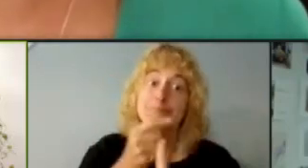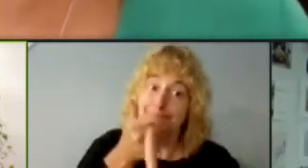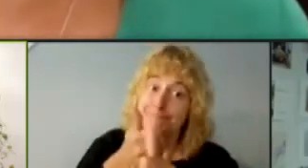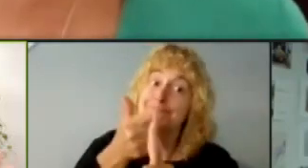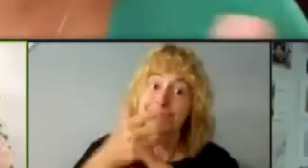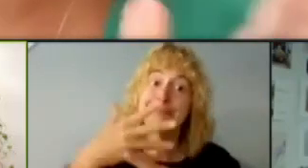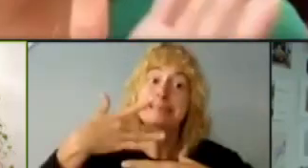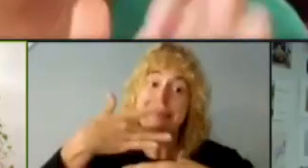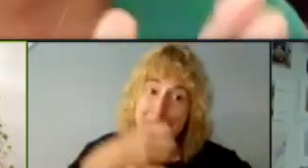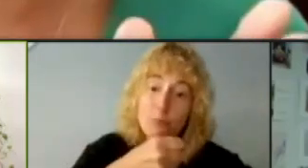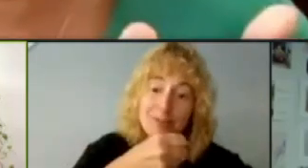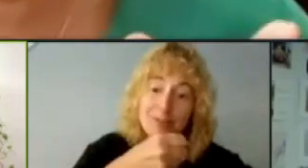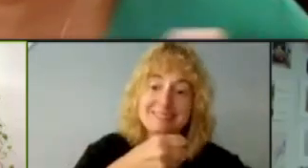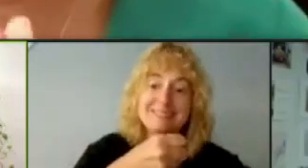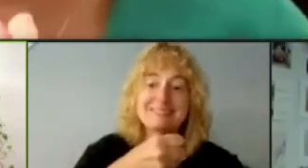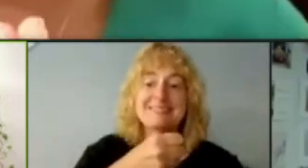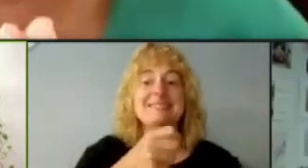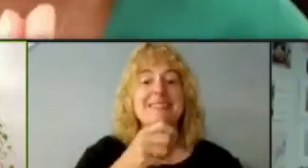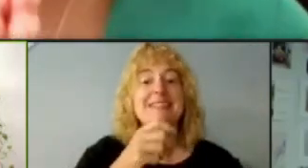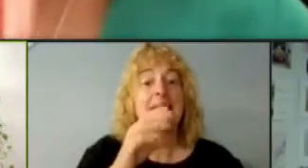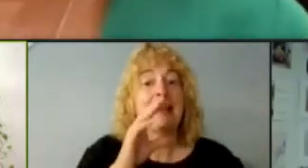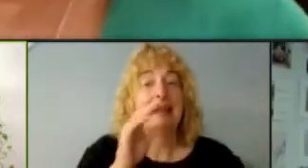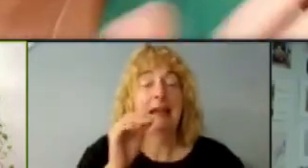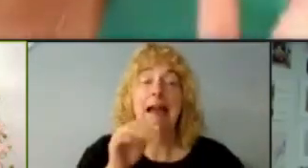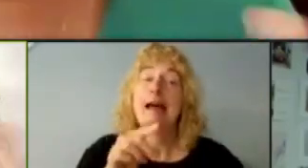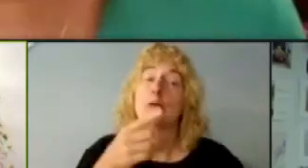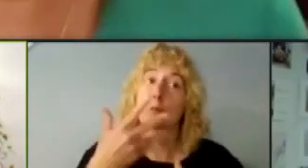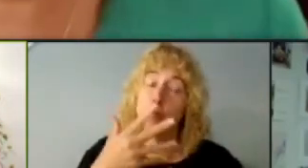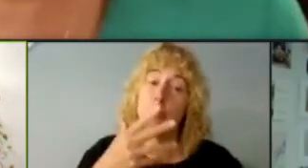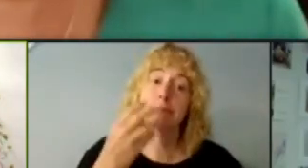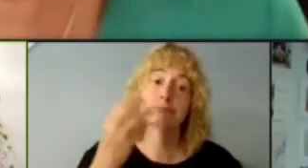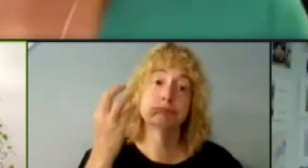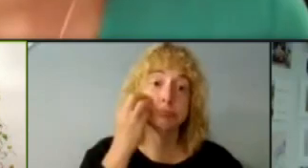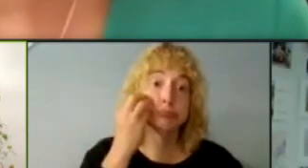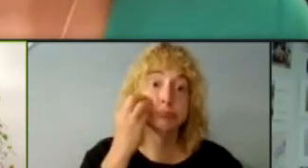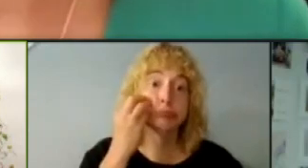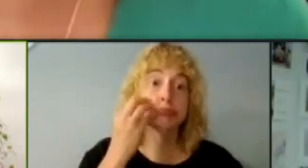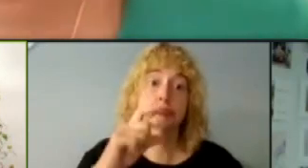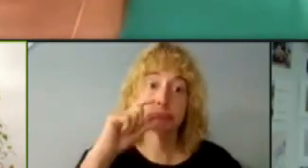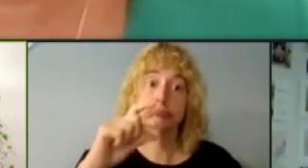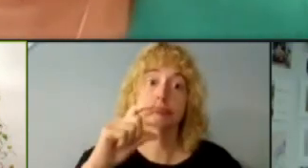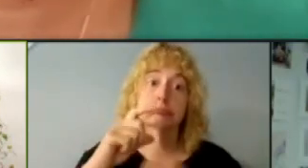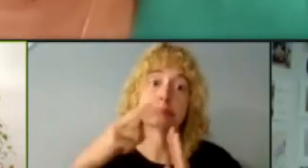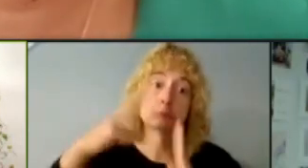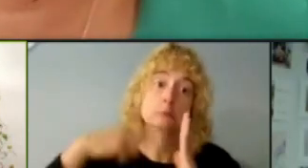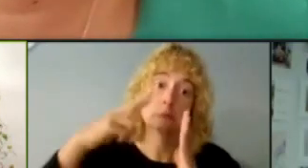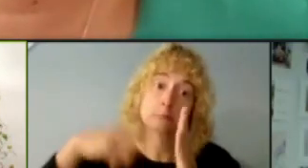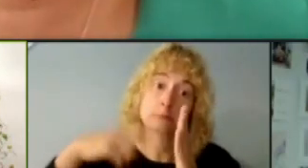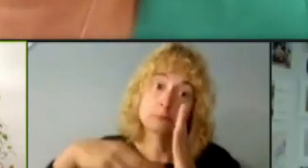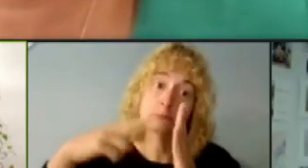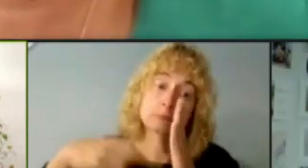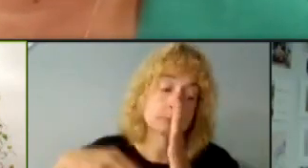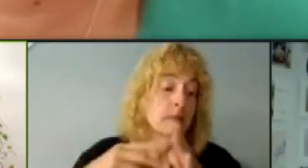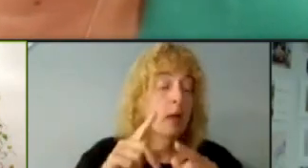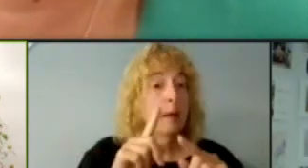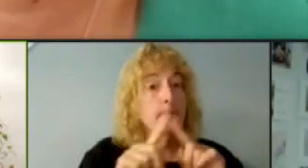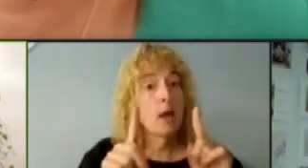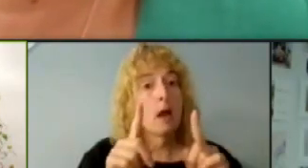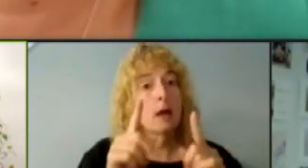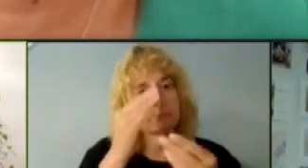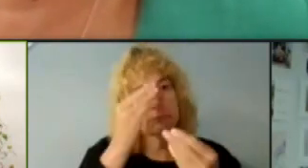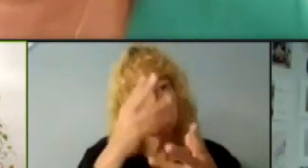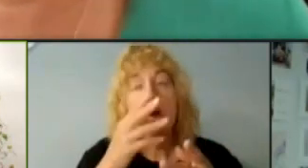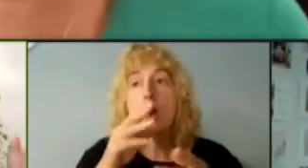is, it's a huge document. But as I mentioned, every local health department, we are partnering with